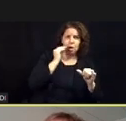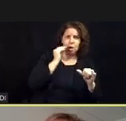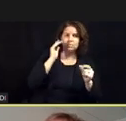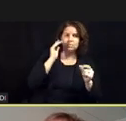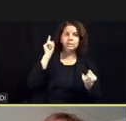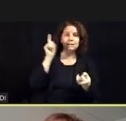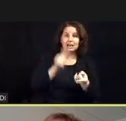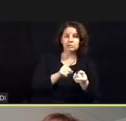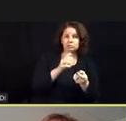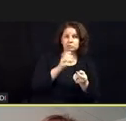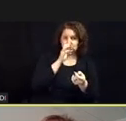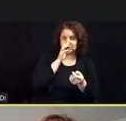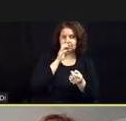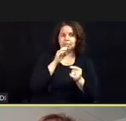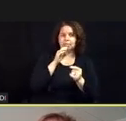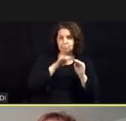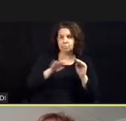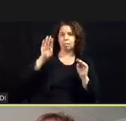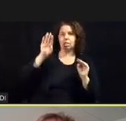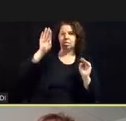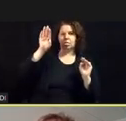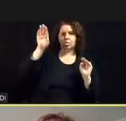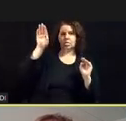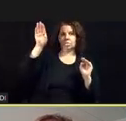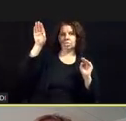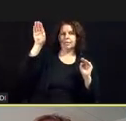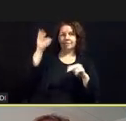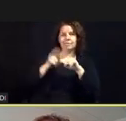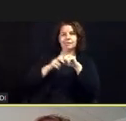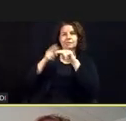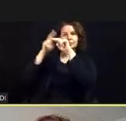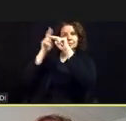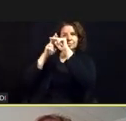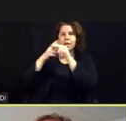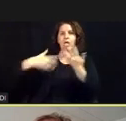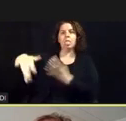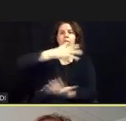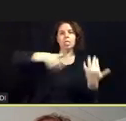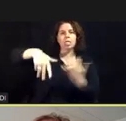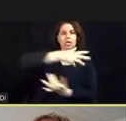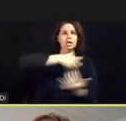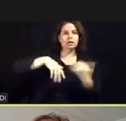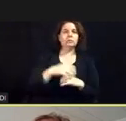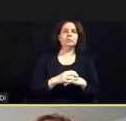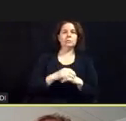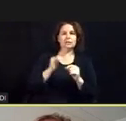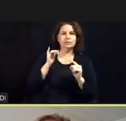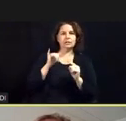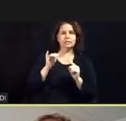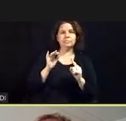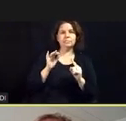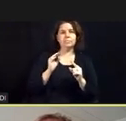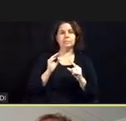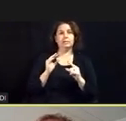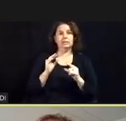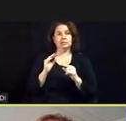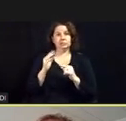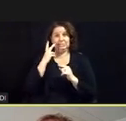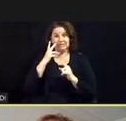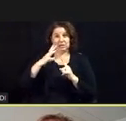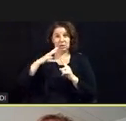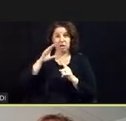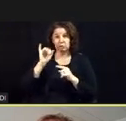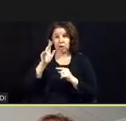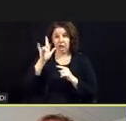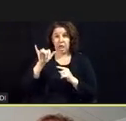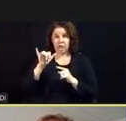and predicted increase in cases all the way through our peak in mid-July.